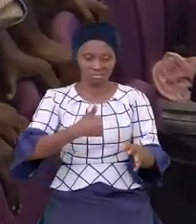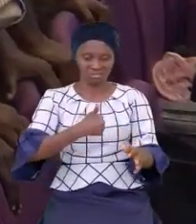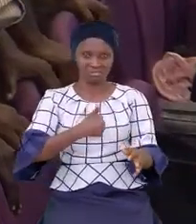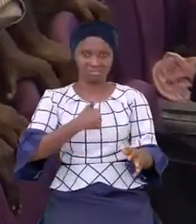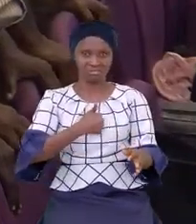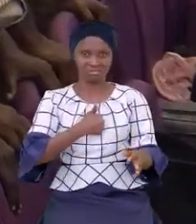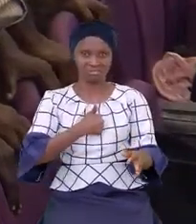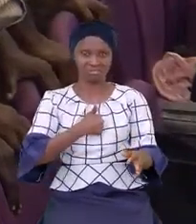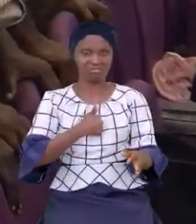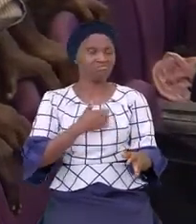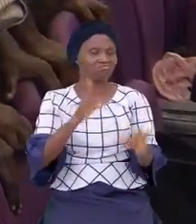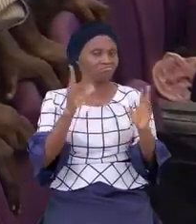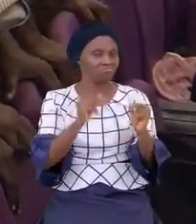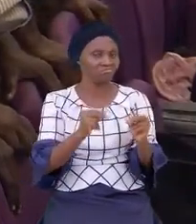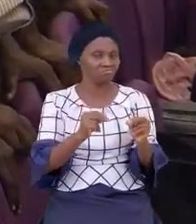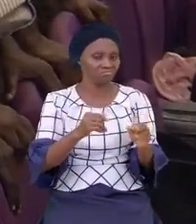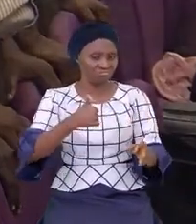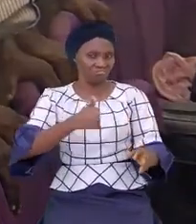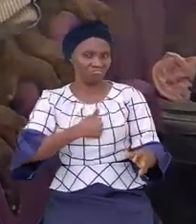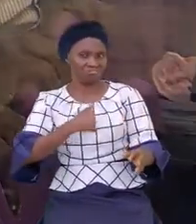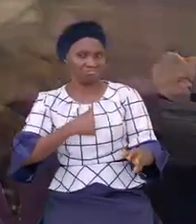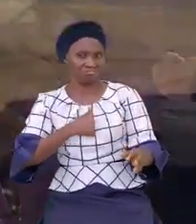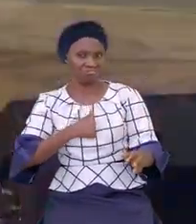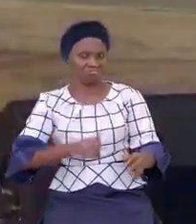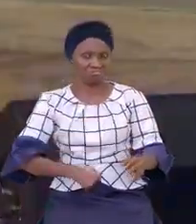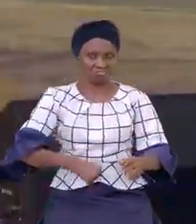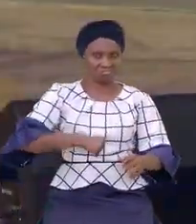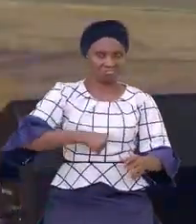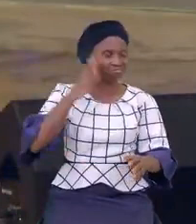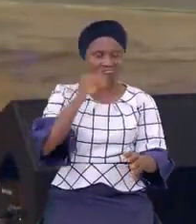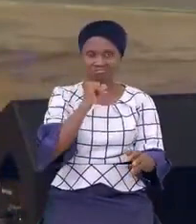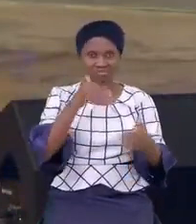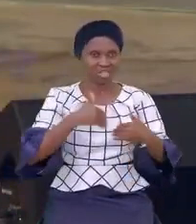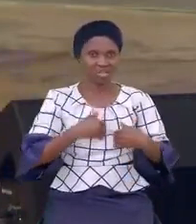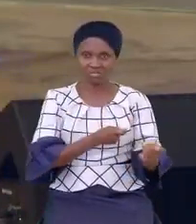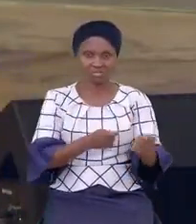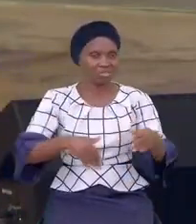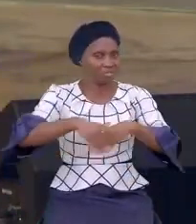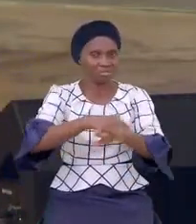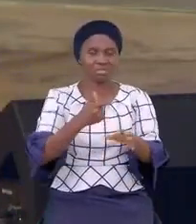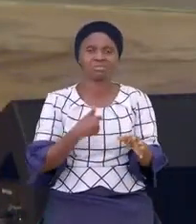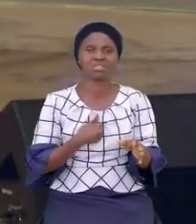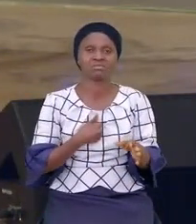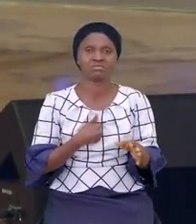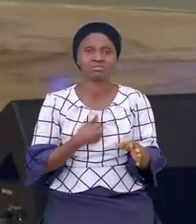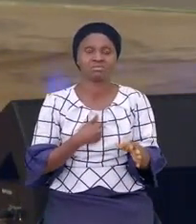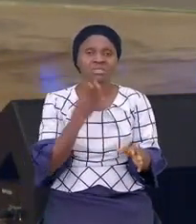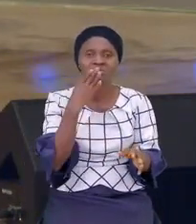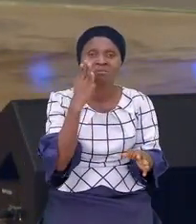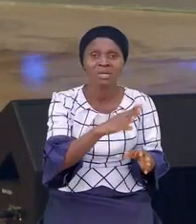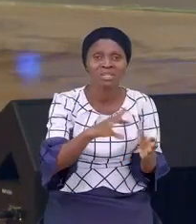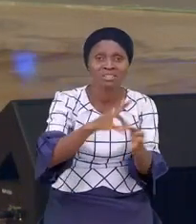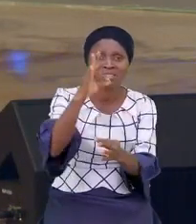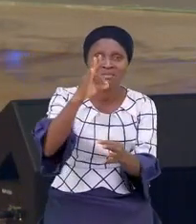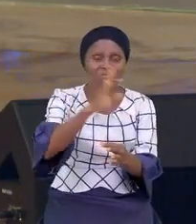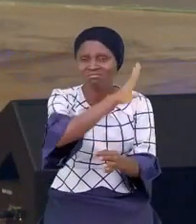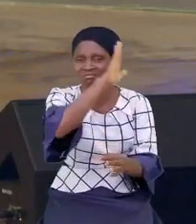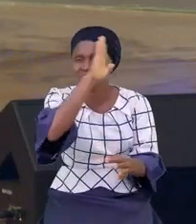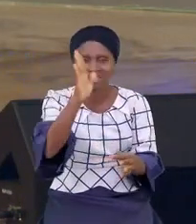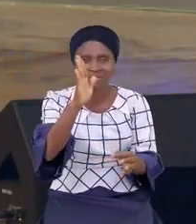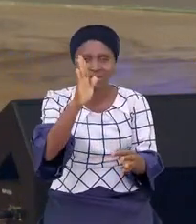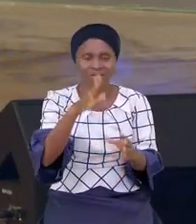Self, no, it will not have dominion over me. Evil spirits,